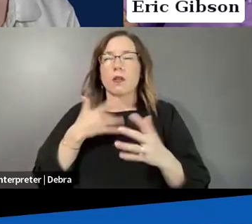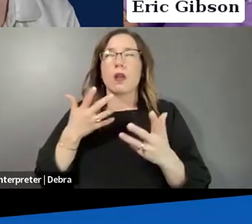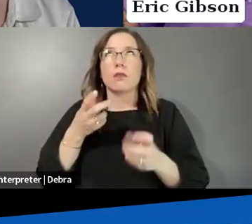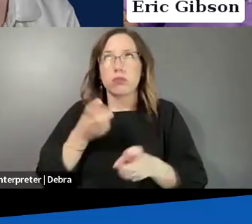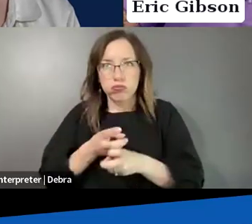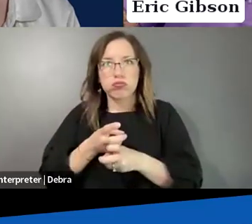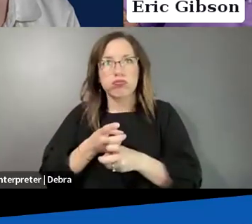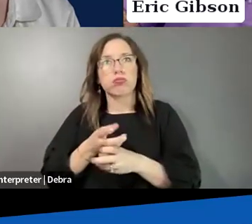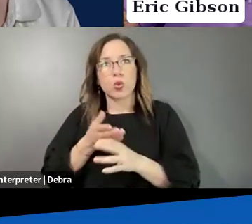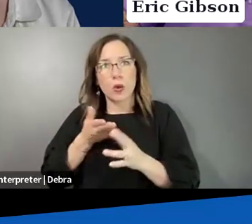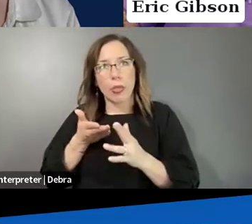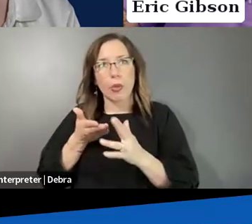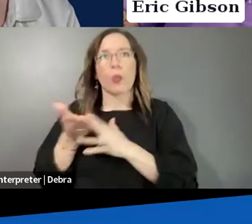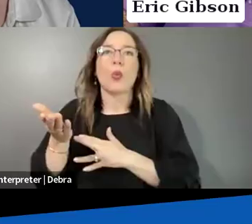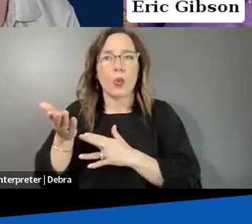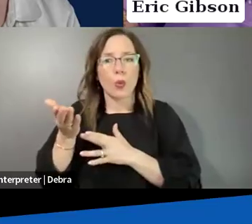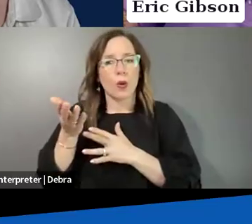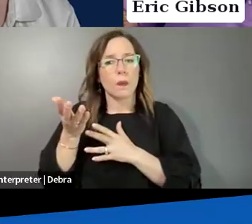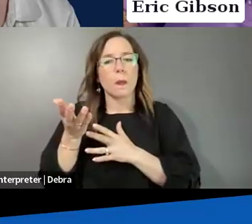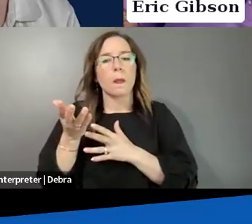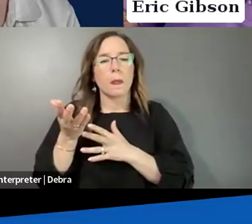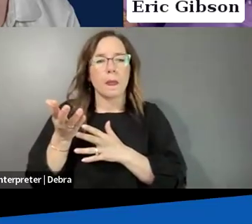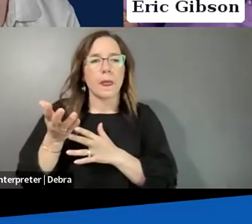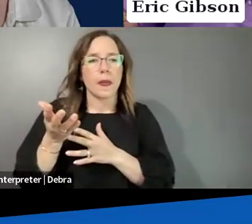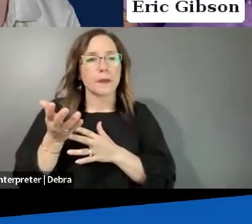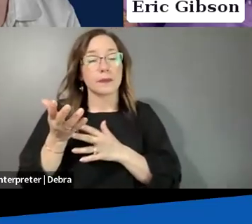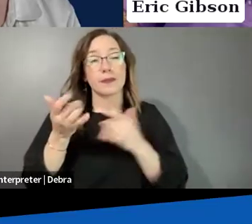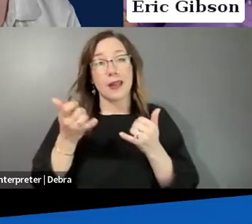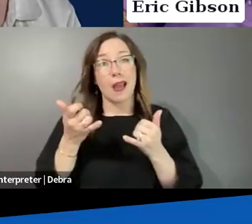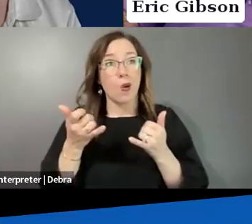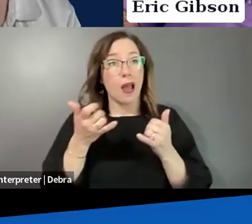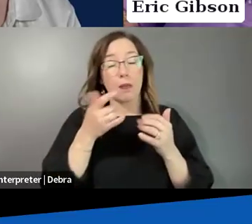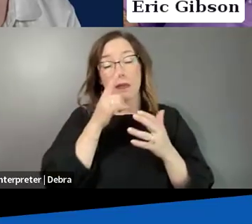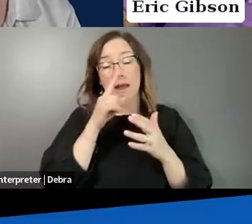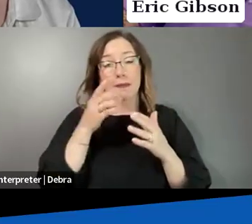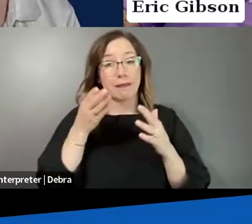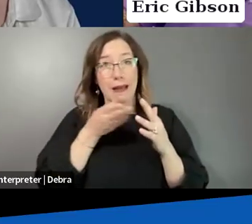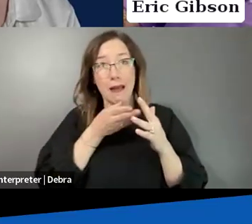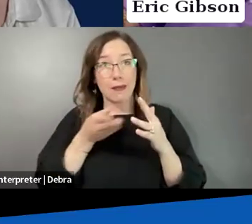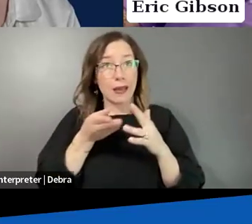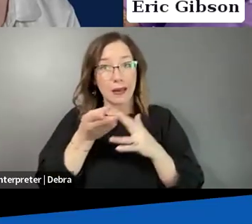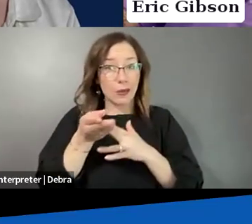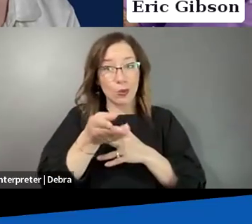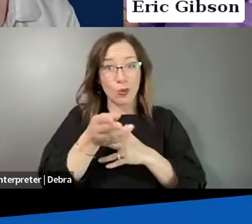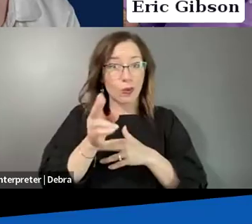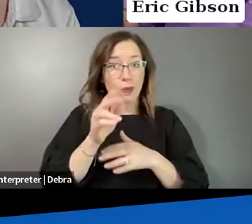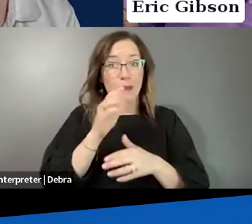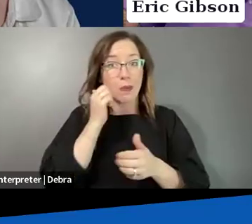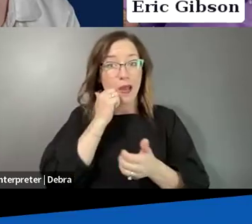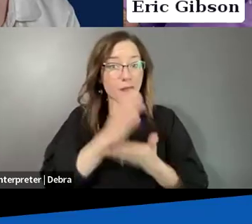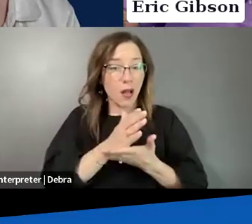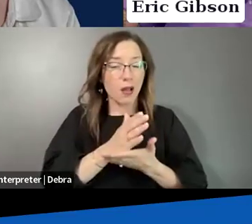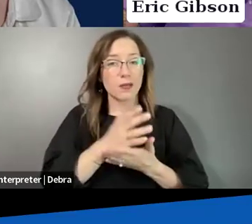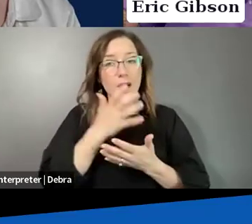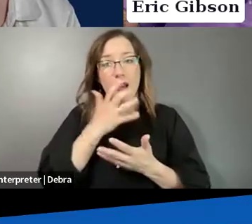hard, particularly as I'm navigating menopause and figuring out, like, you know, hot flashes